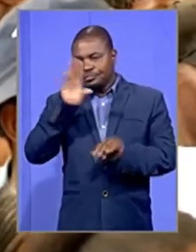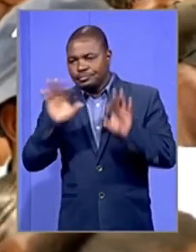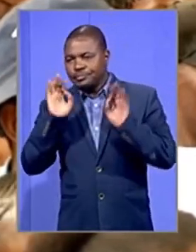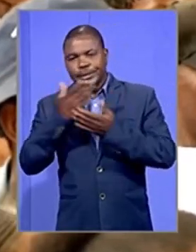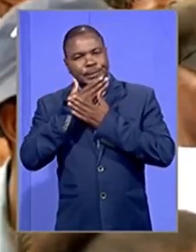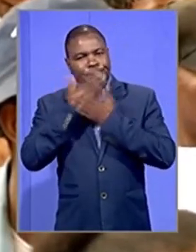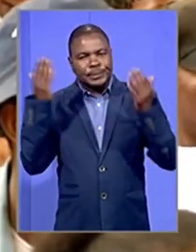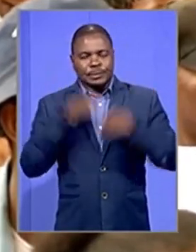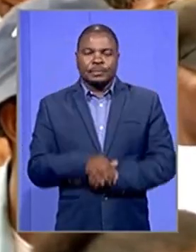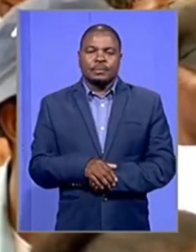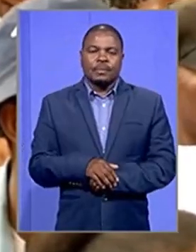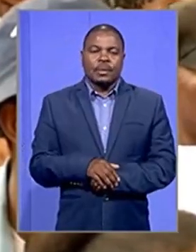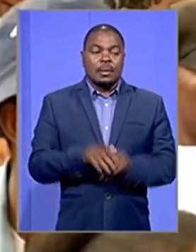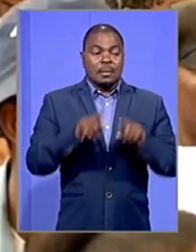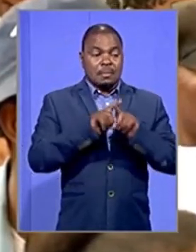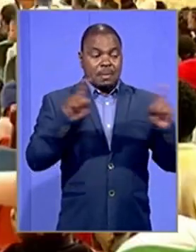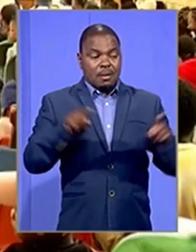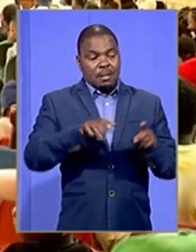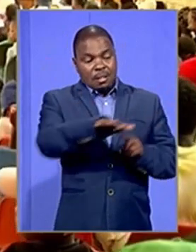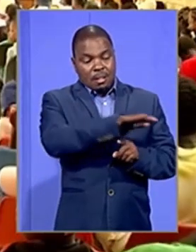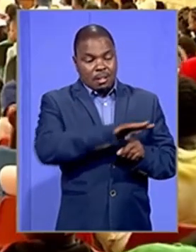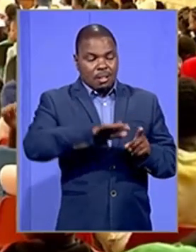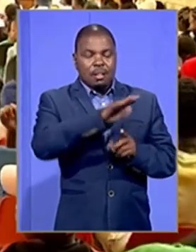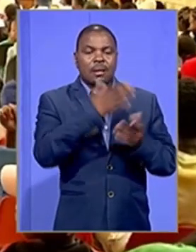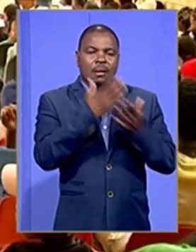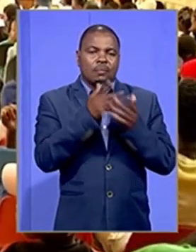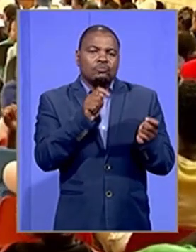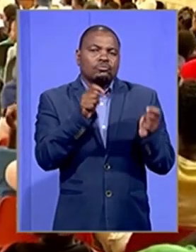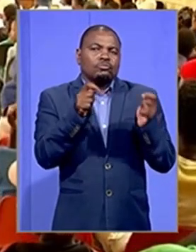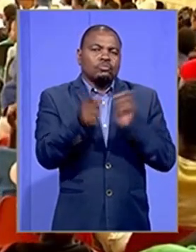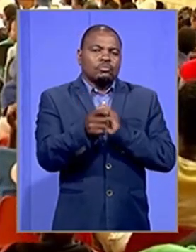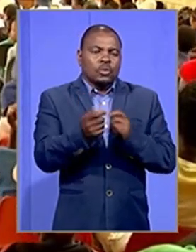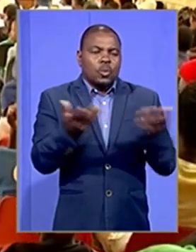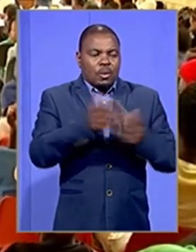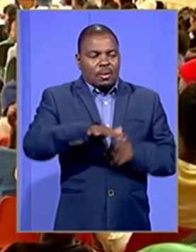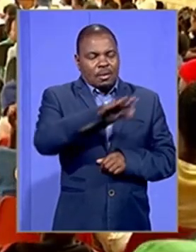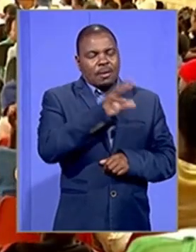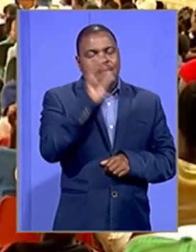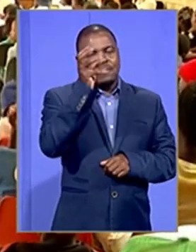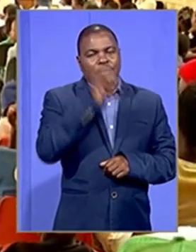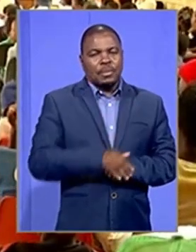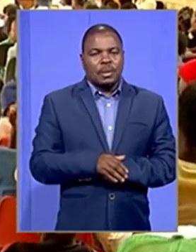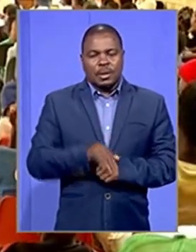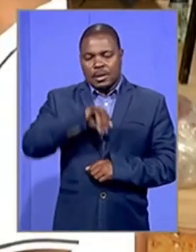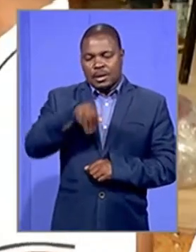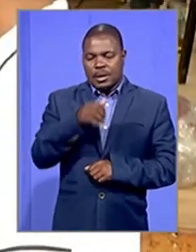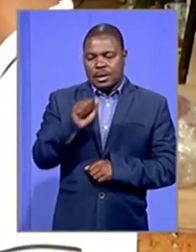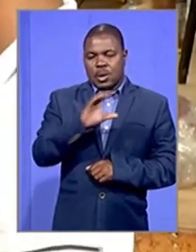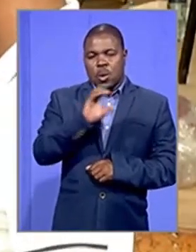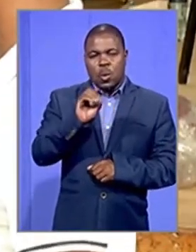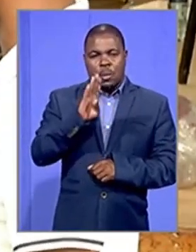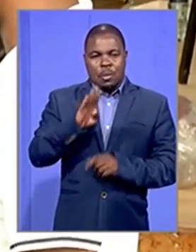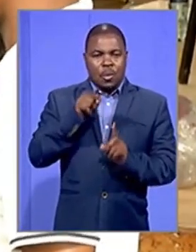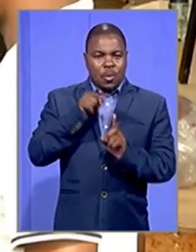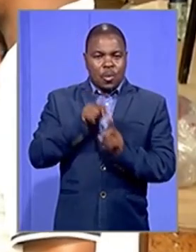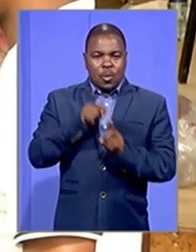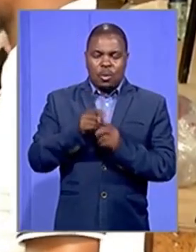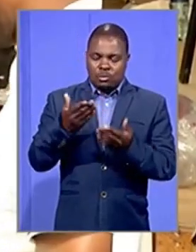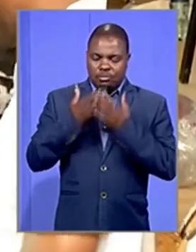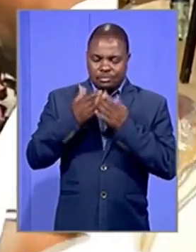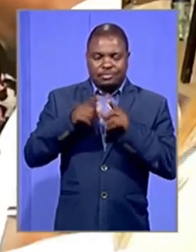maleba. Fela, seemo se tlo fetoga go ba bangwe ba baswa ka Free State. Jacob Lekwele o ile a palelwa ke go fetša dithuto